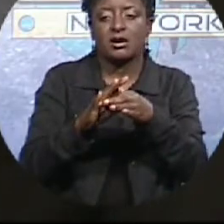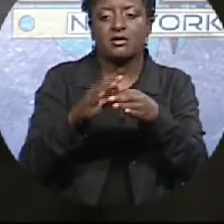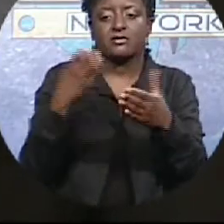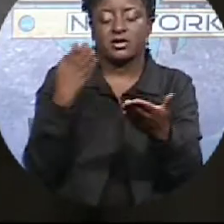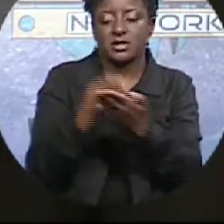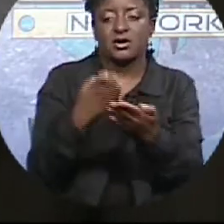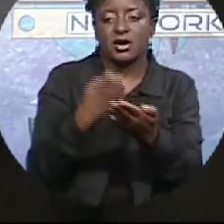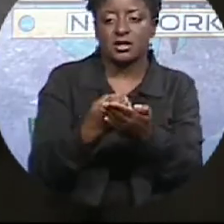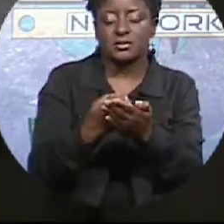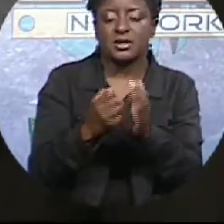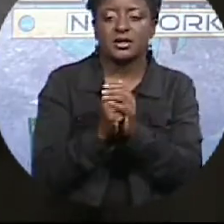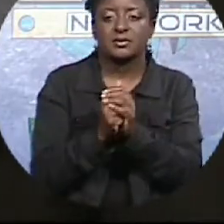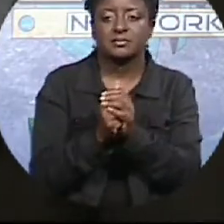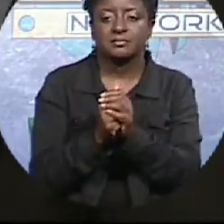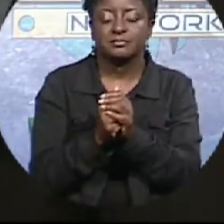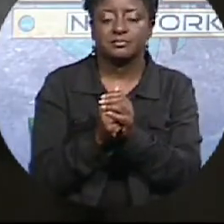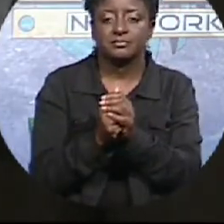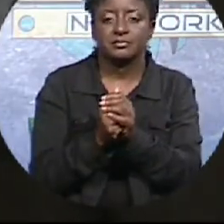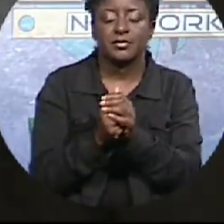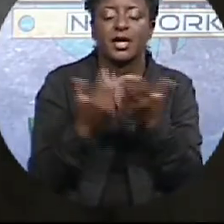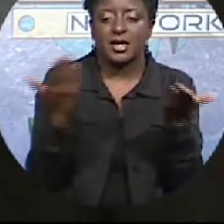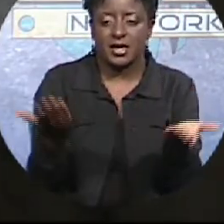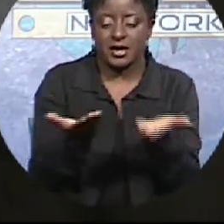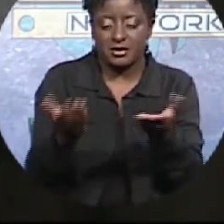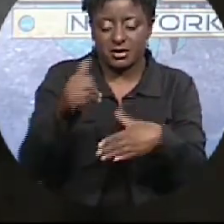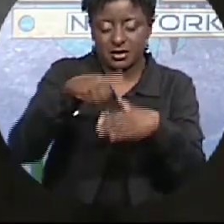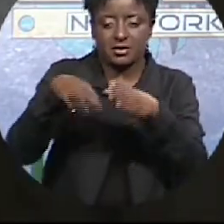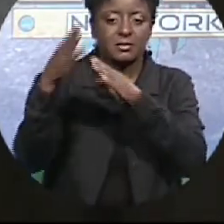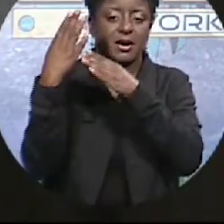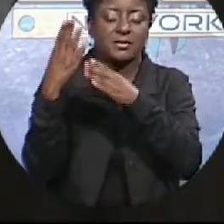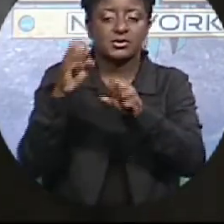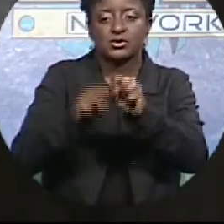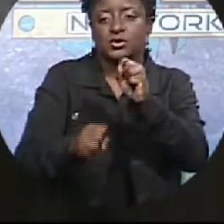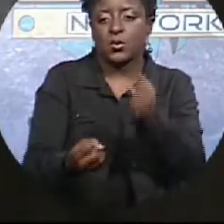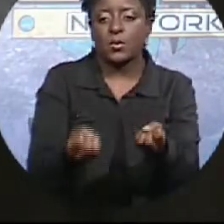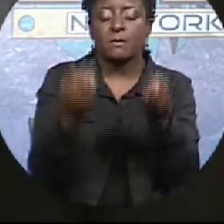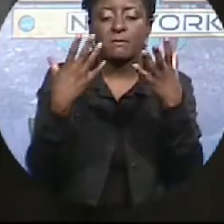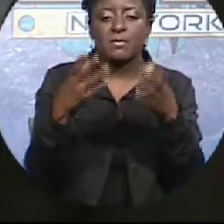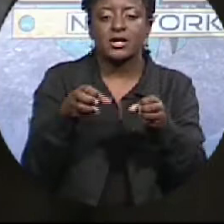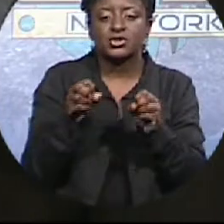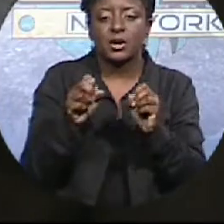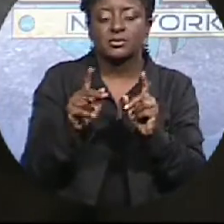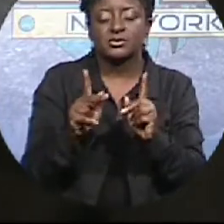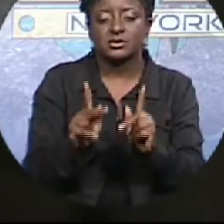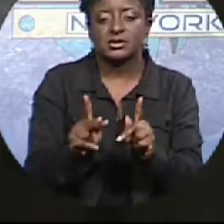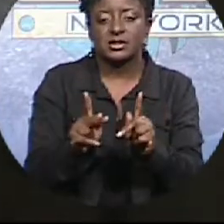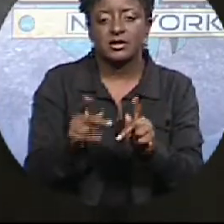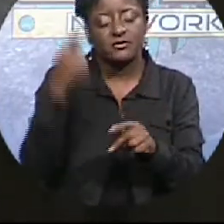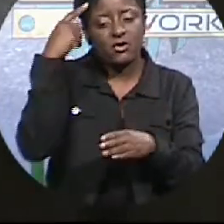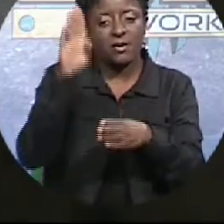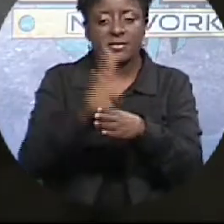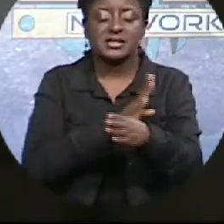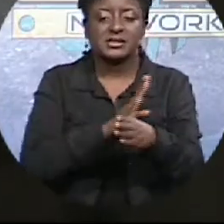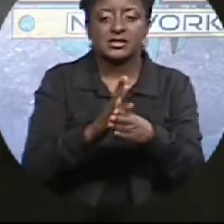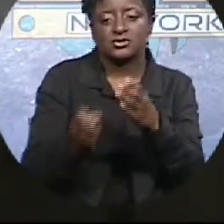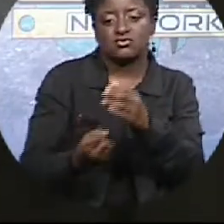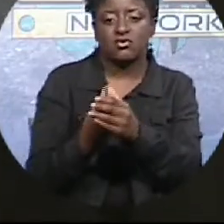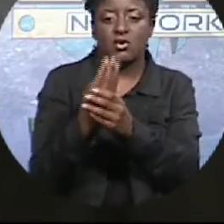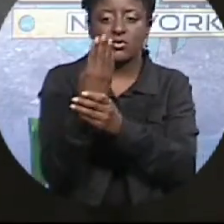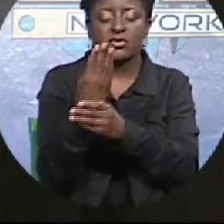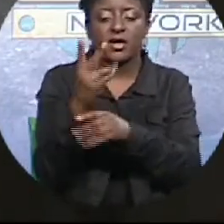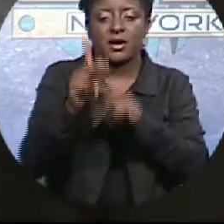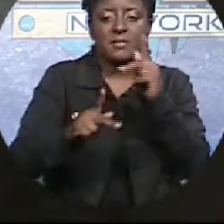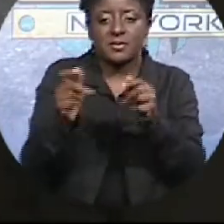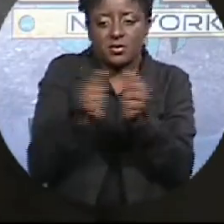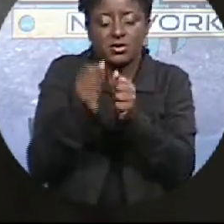and, you know, we think here in the Bahamas, there's so much opportunity. there's opportunity for business growth, for people with